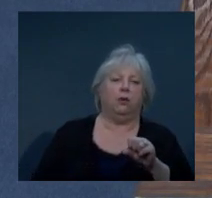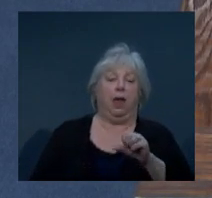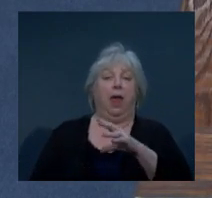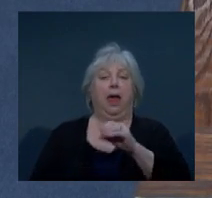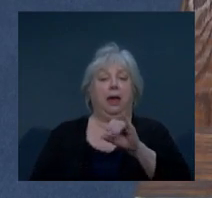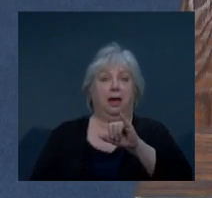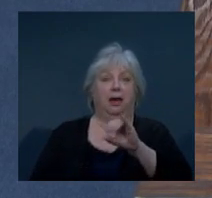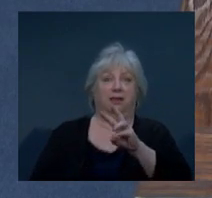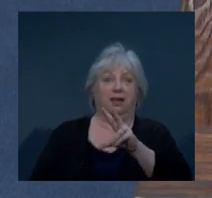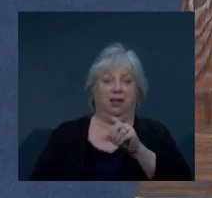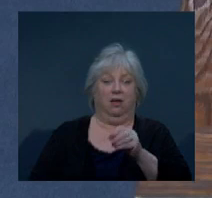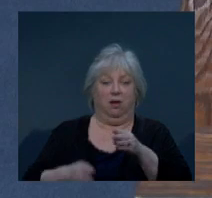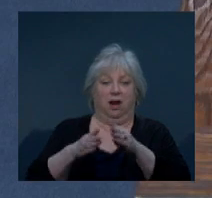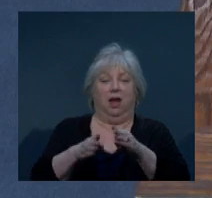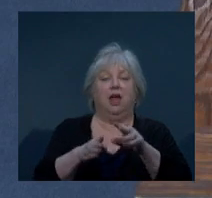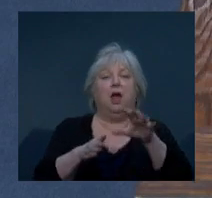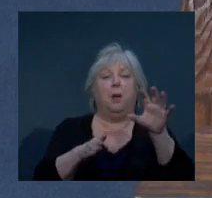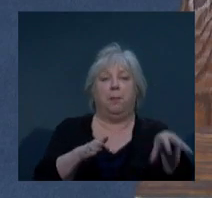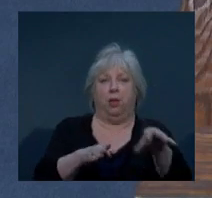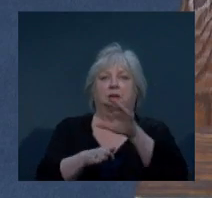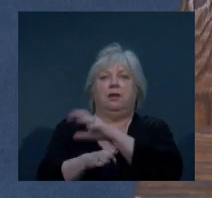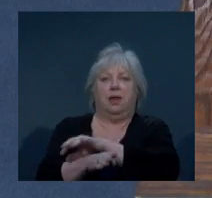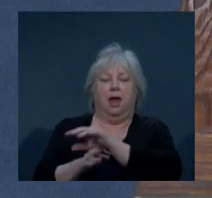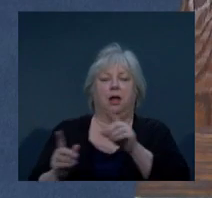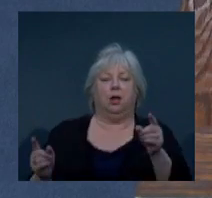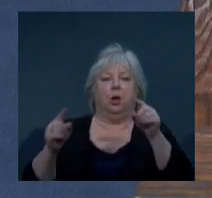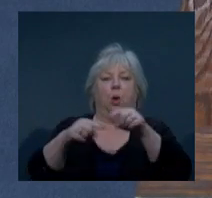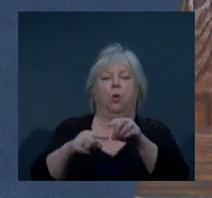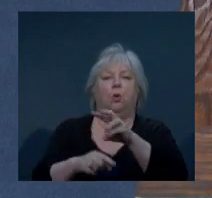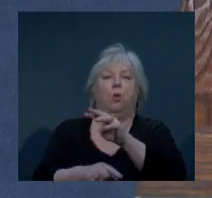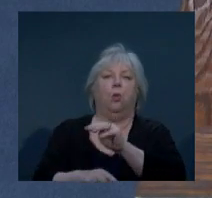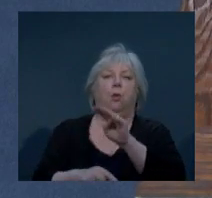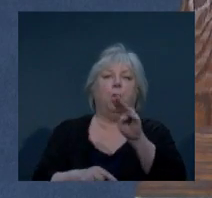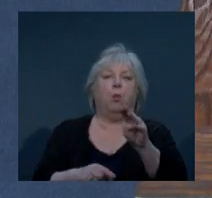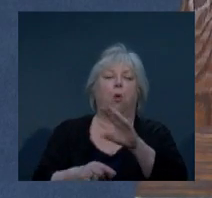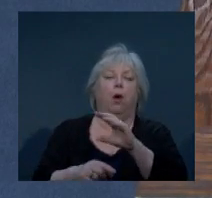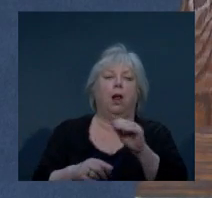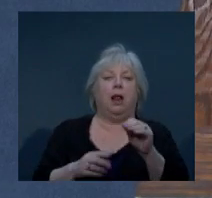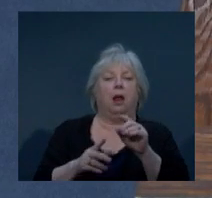630, play at War Memorial and most likely Hyman.